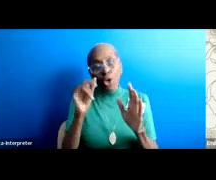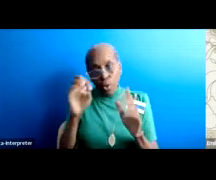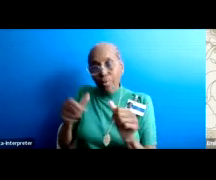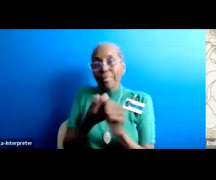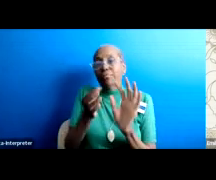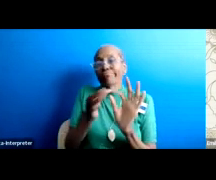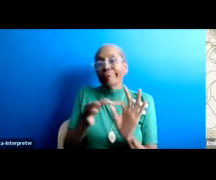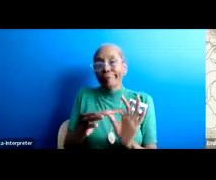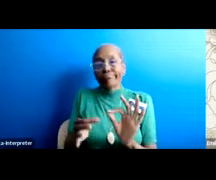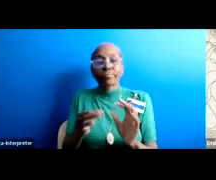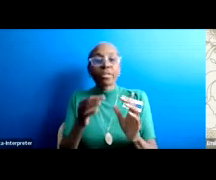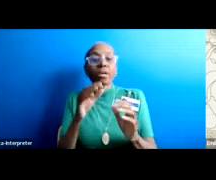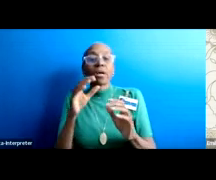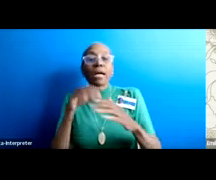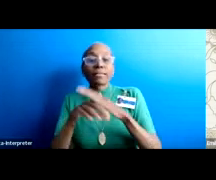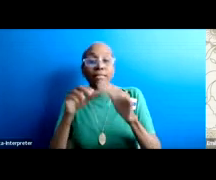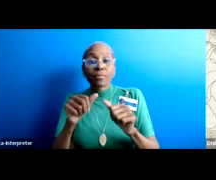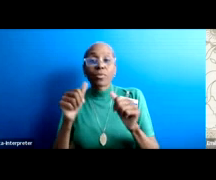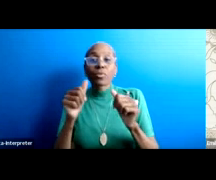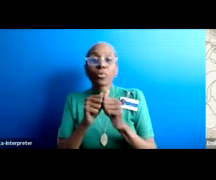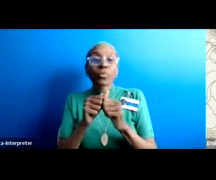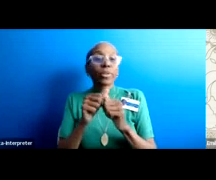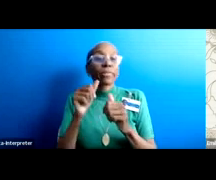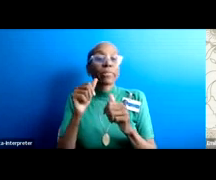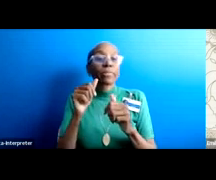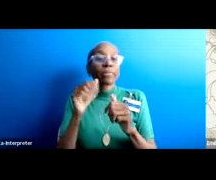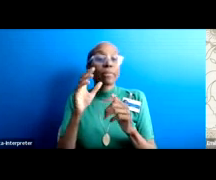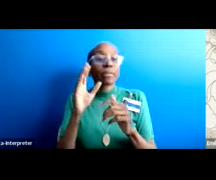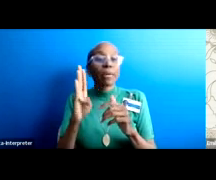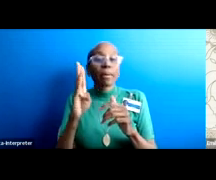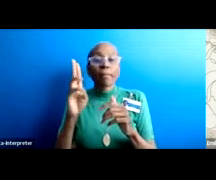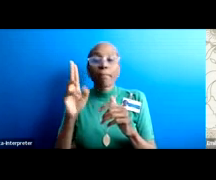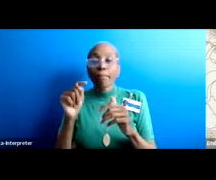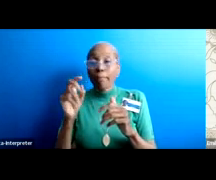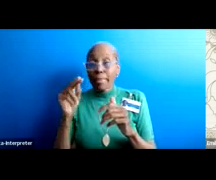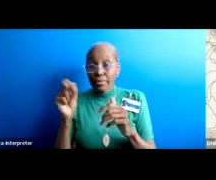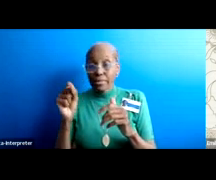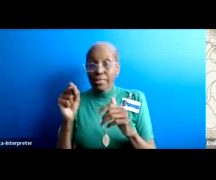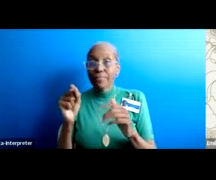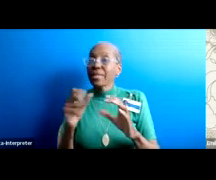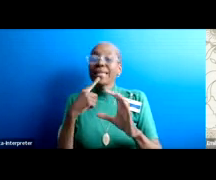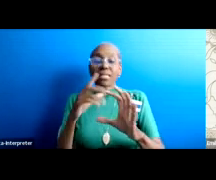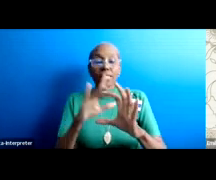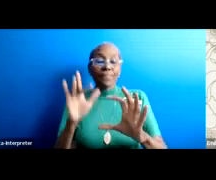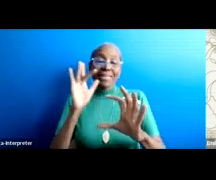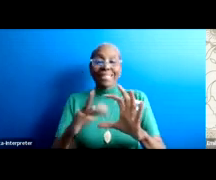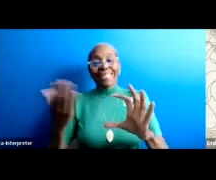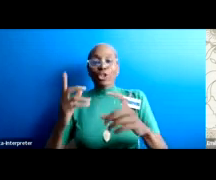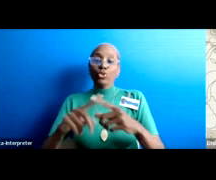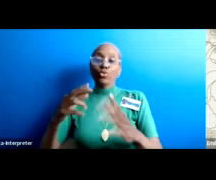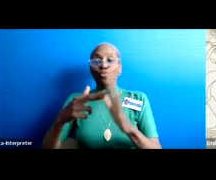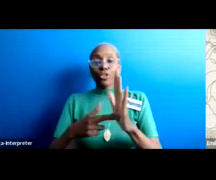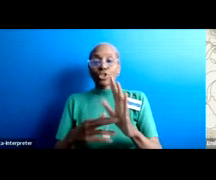back to color accessibility, especially with buttons. So we all have seen emails and web pages where it's click here to register, and we